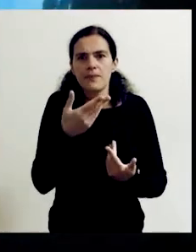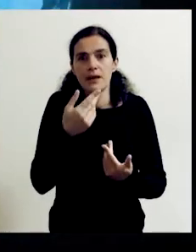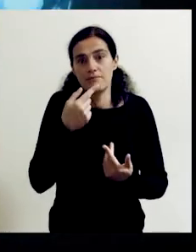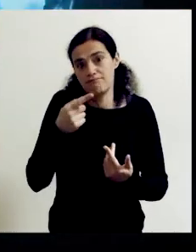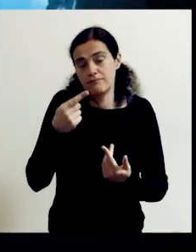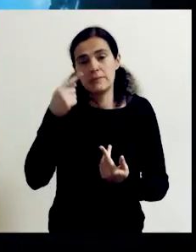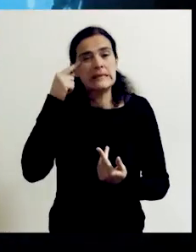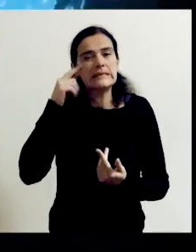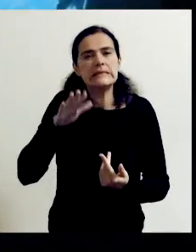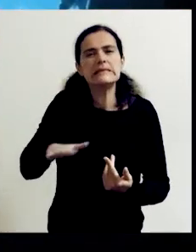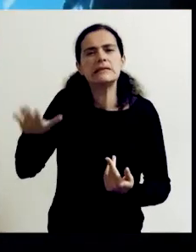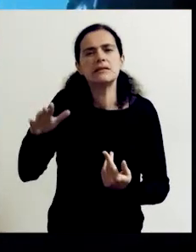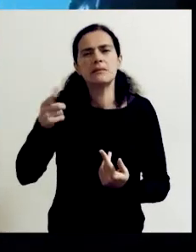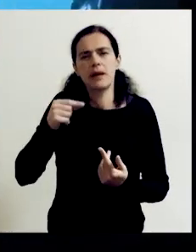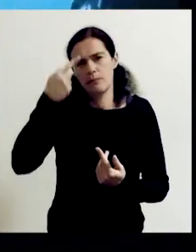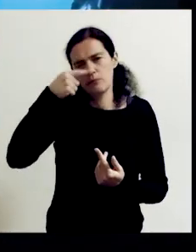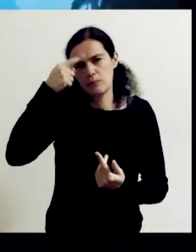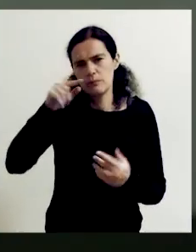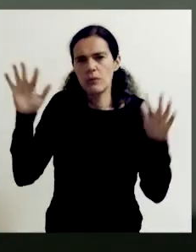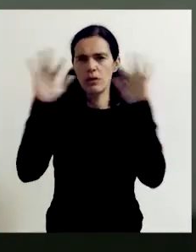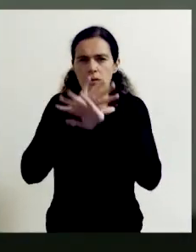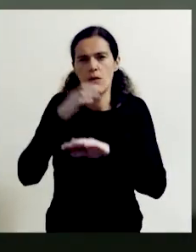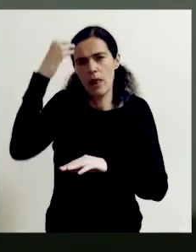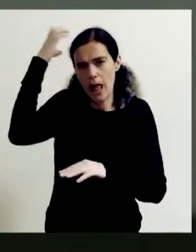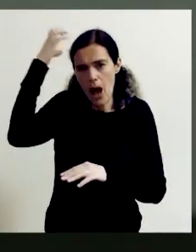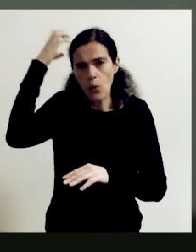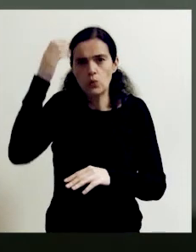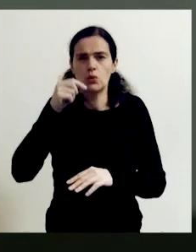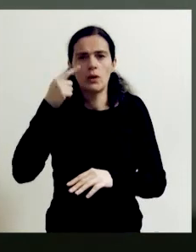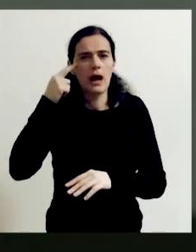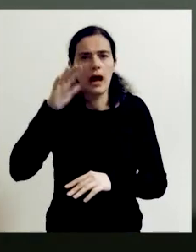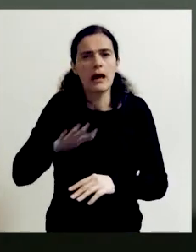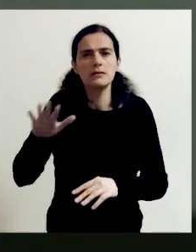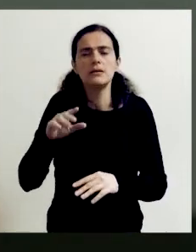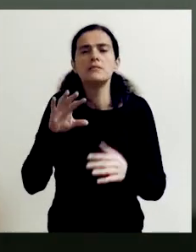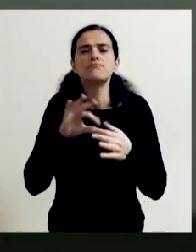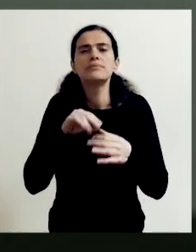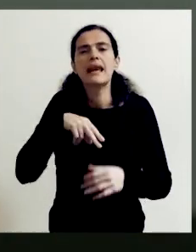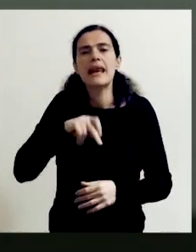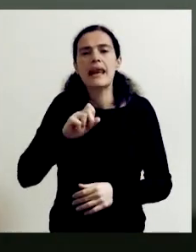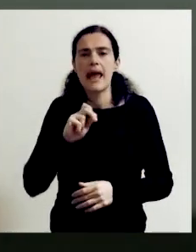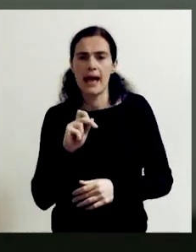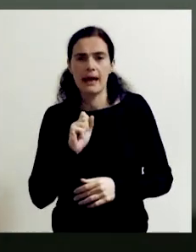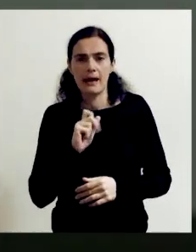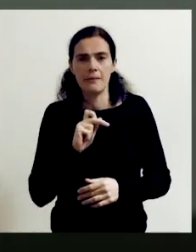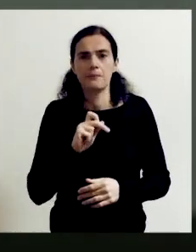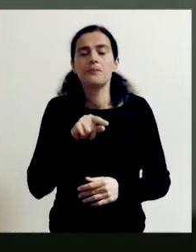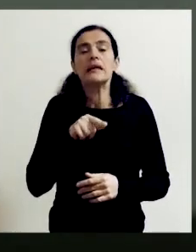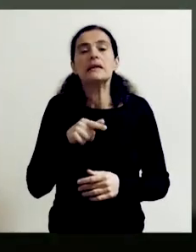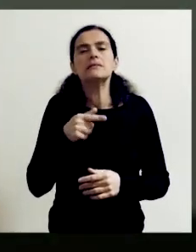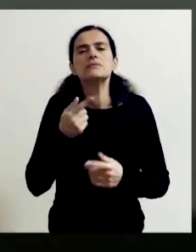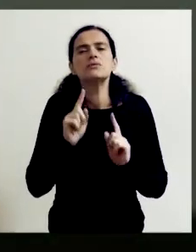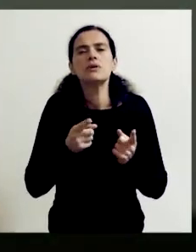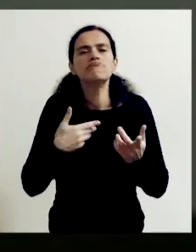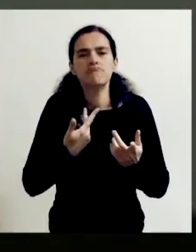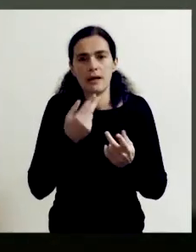Snakes in Asian mythology, in Thai mythology, in mythology from Laos or Indonesia is the figure of the naga. And